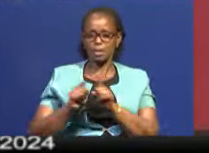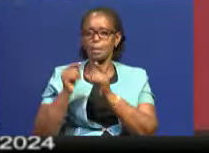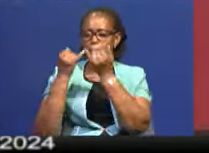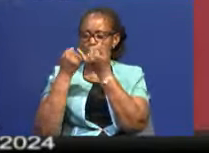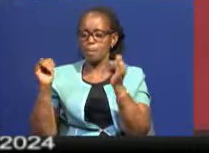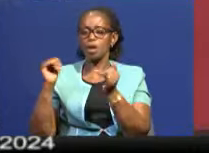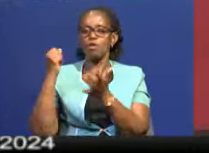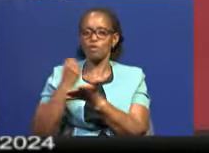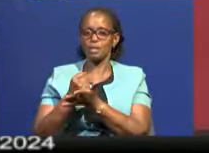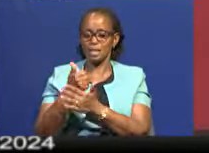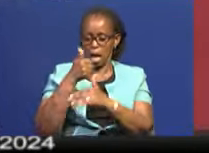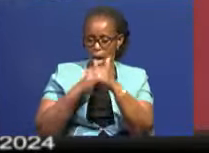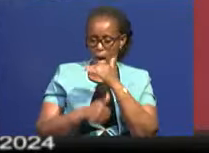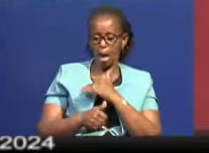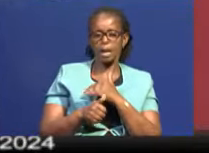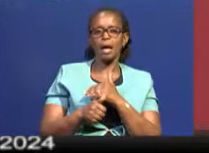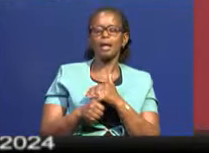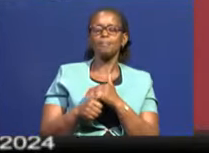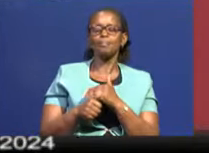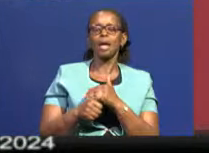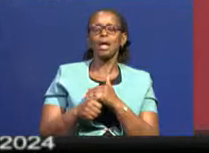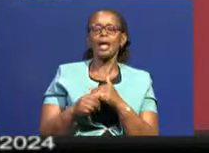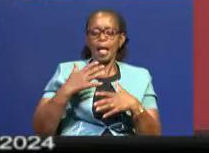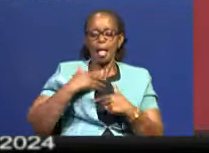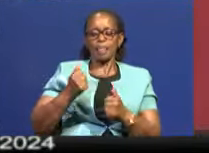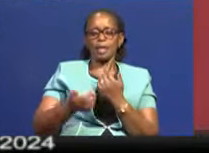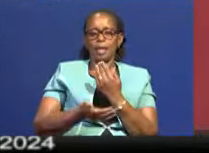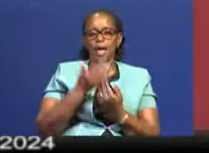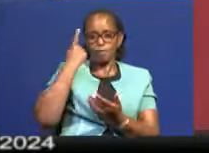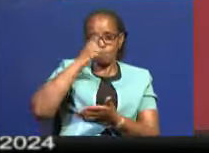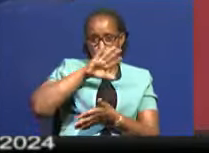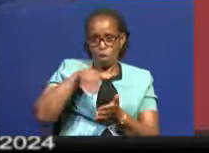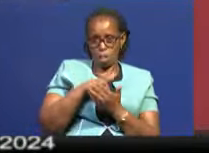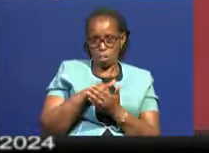under the universal health coverage, and align them to the social health